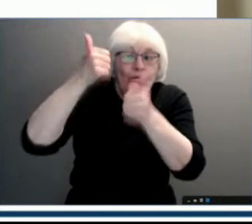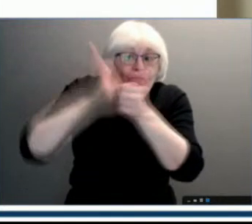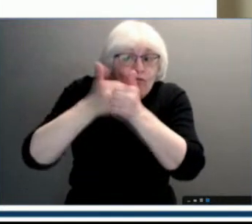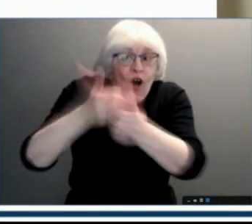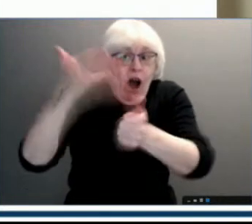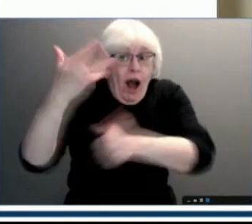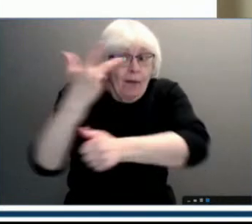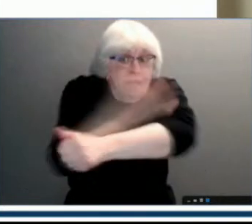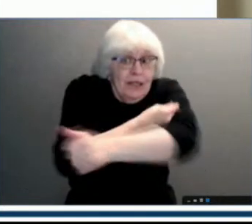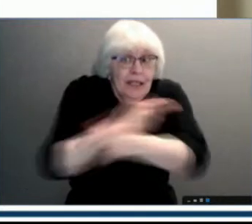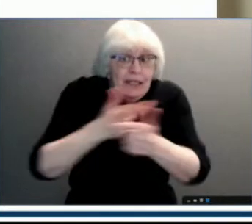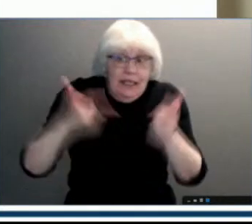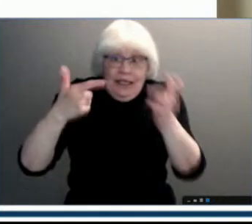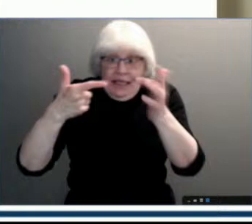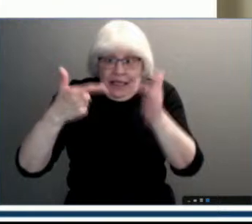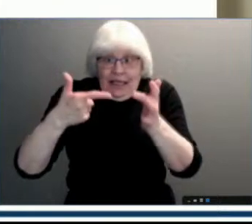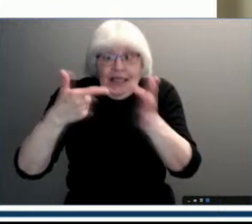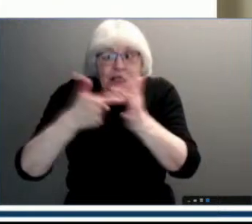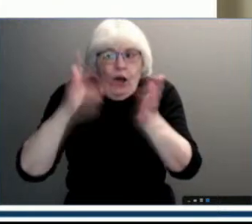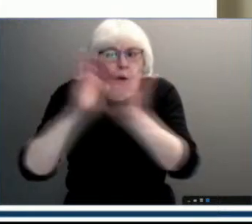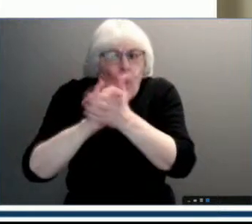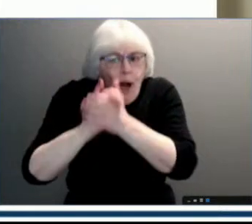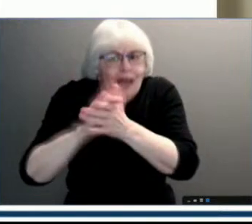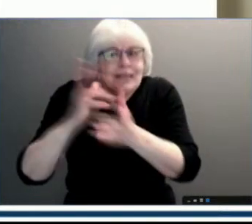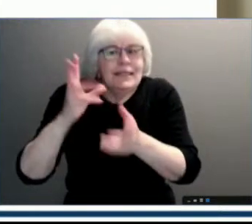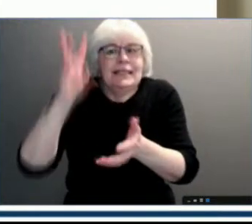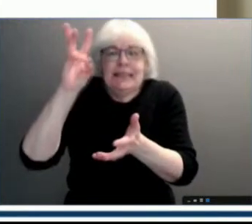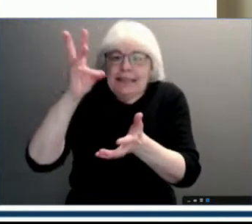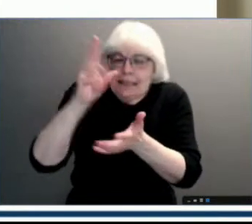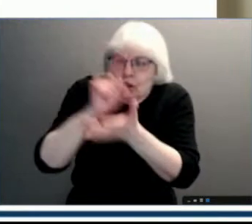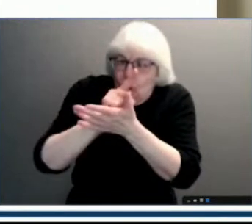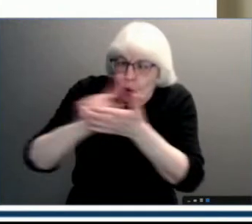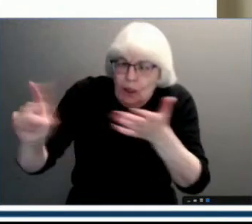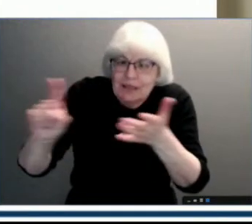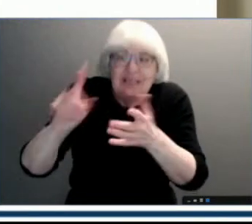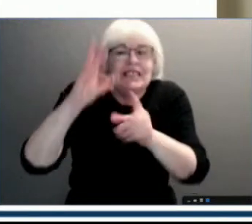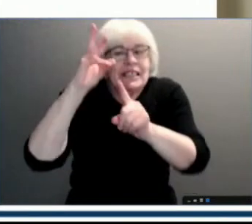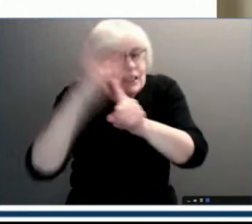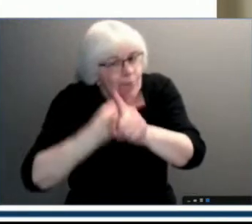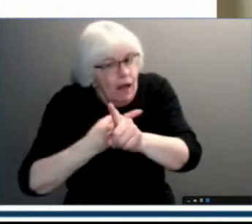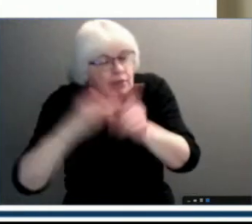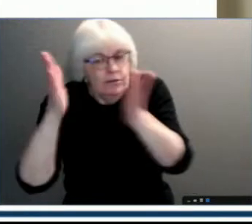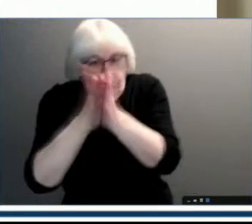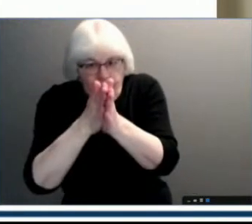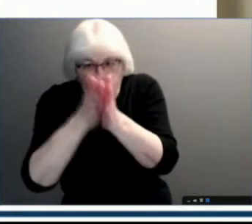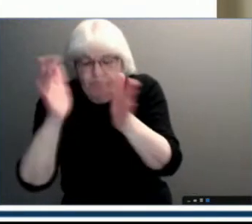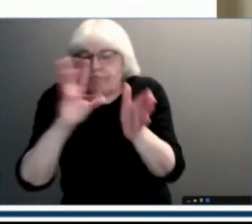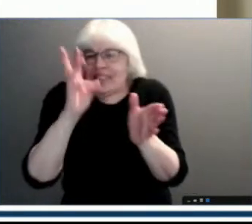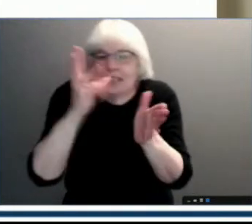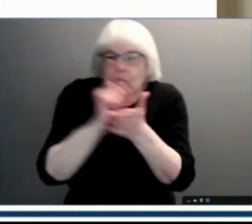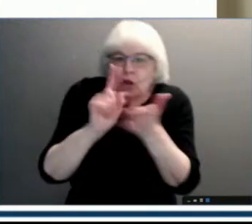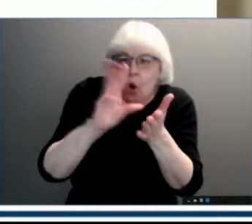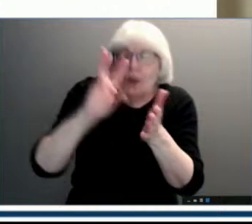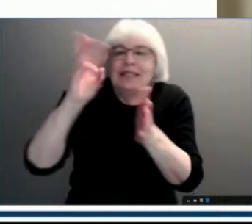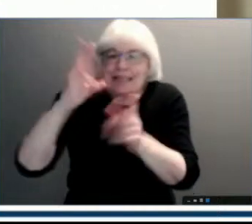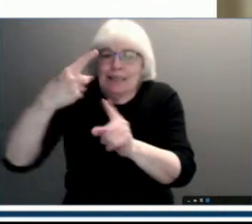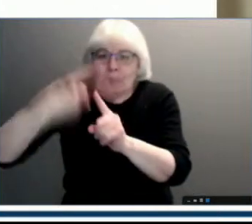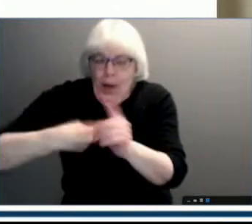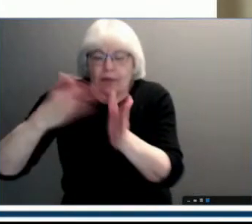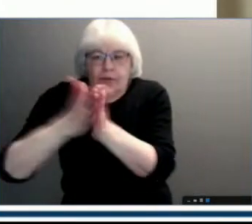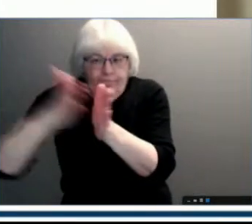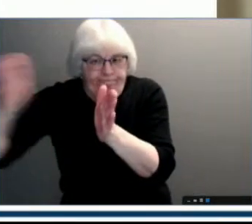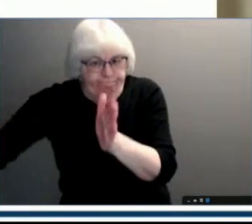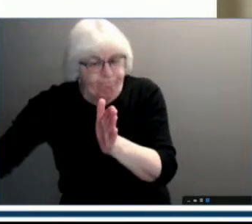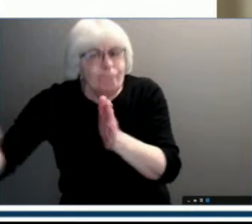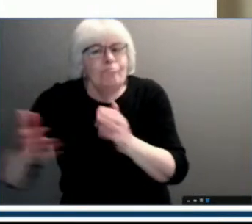that. I told you before Christmas that we needed a supply of boosters, kind of laid out where we were. I want to thank the federal government for